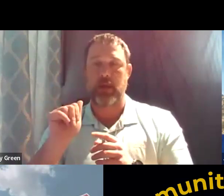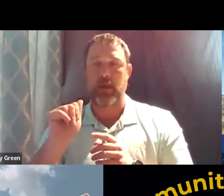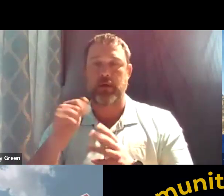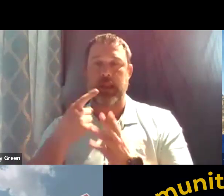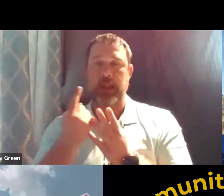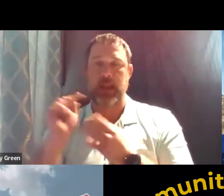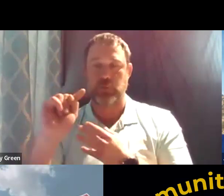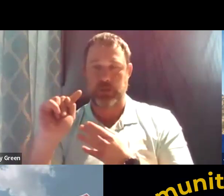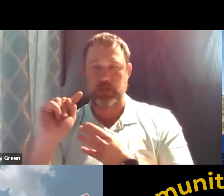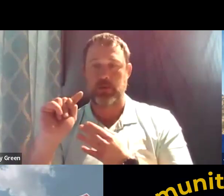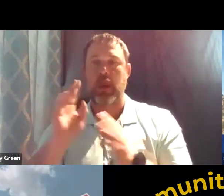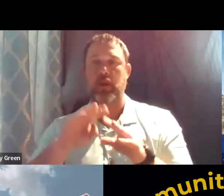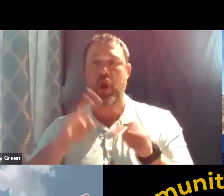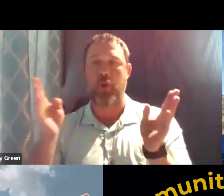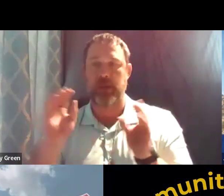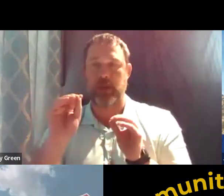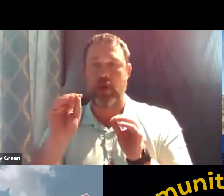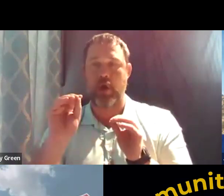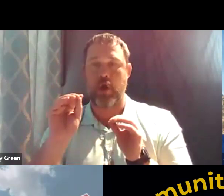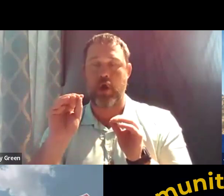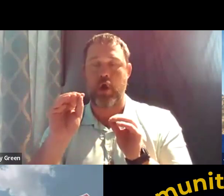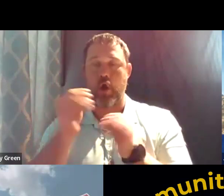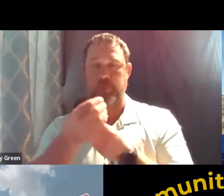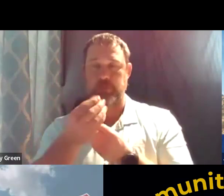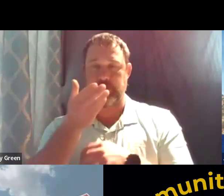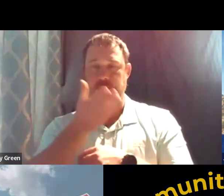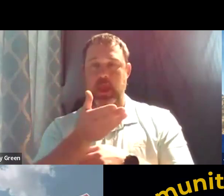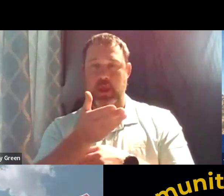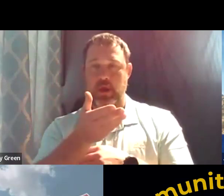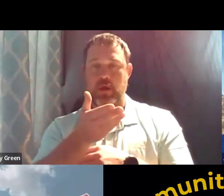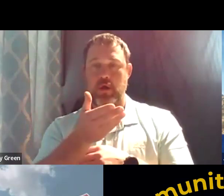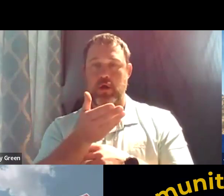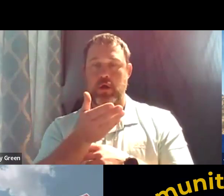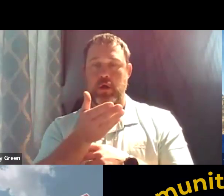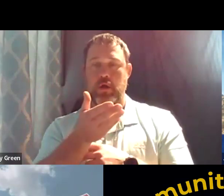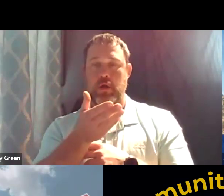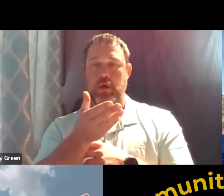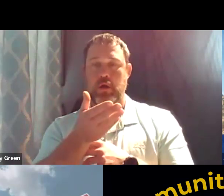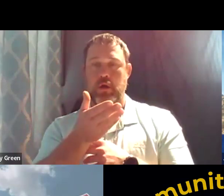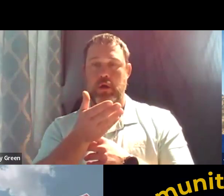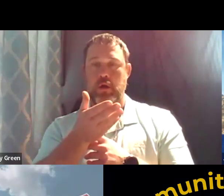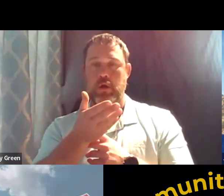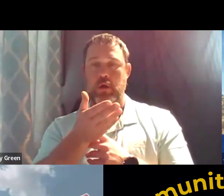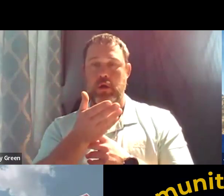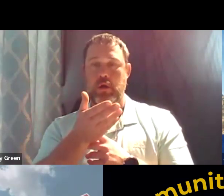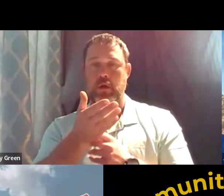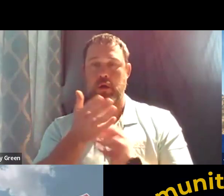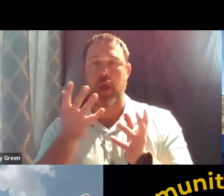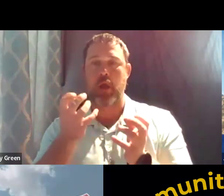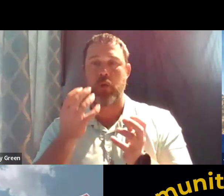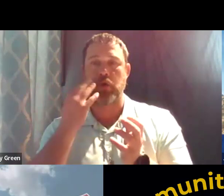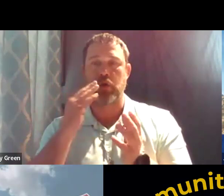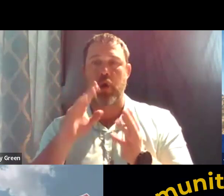week and opening an office there. We are So I wanted to know about the